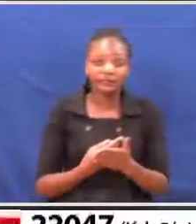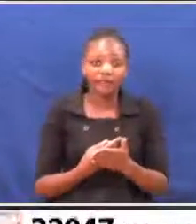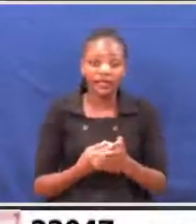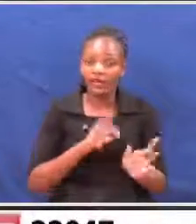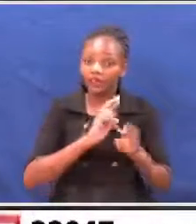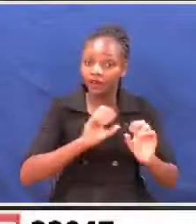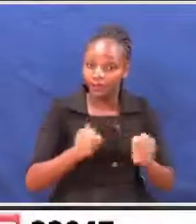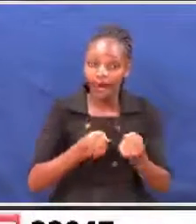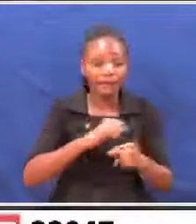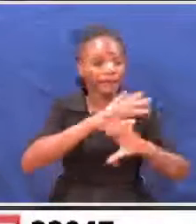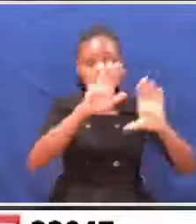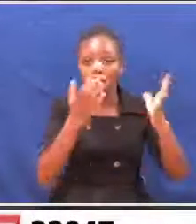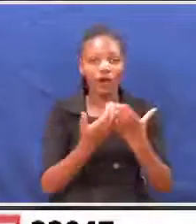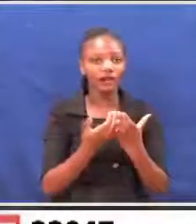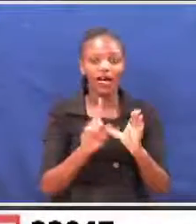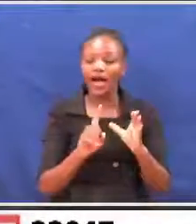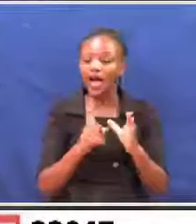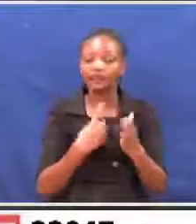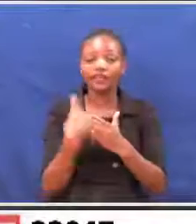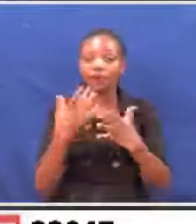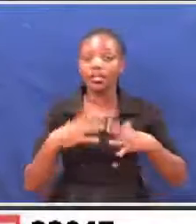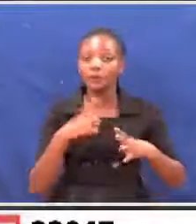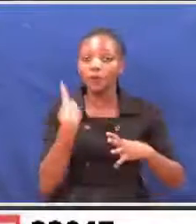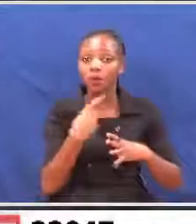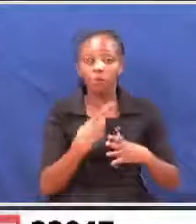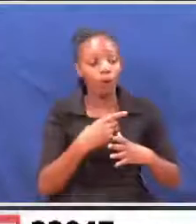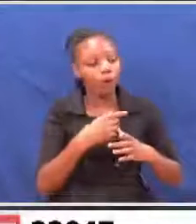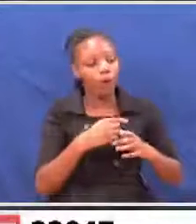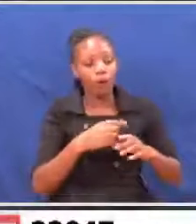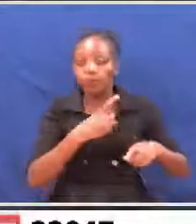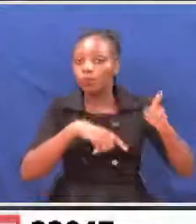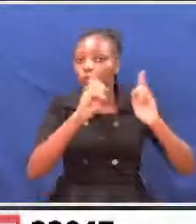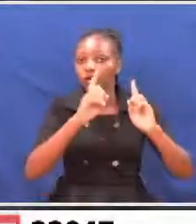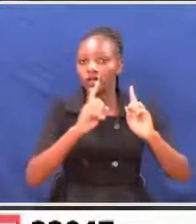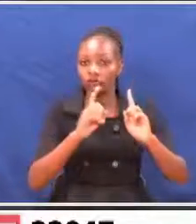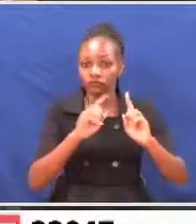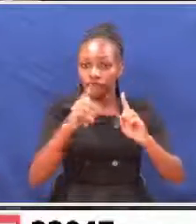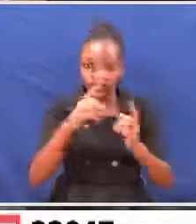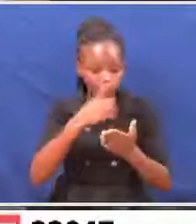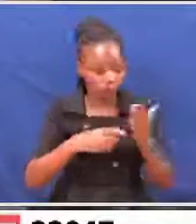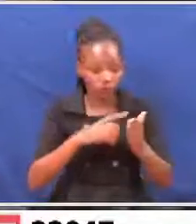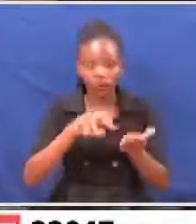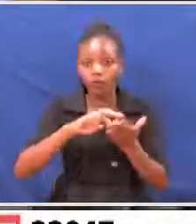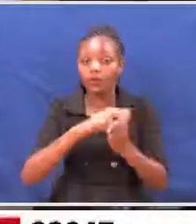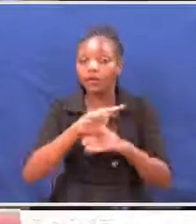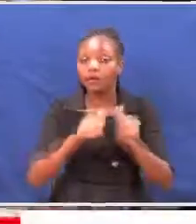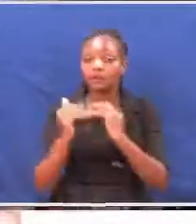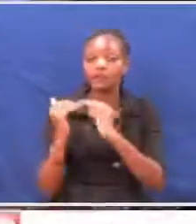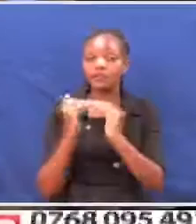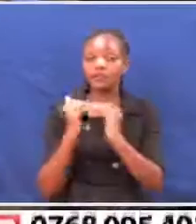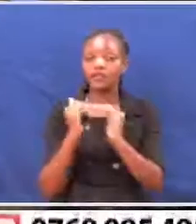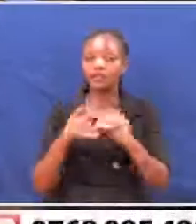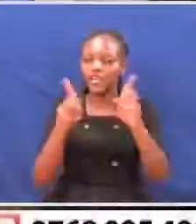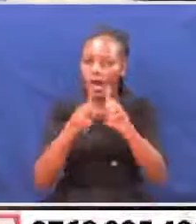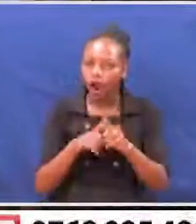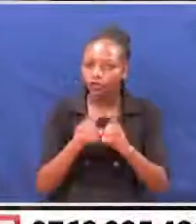world, and there are always those who are supporting, those who are opposing. That is what democracy is all about. Odinga spoke after meeting a